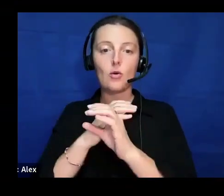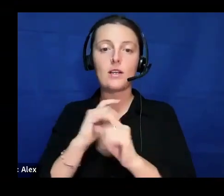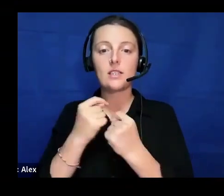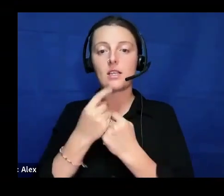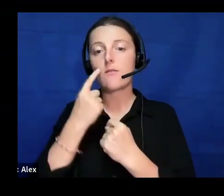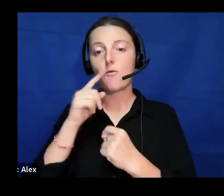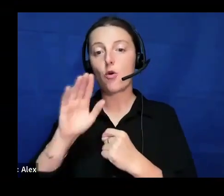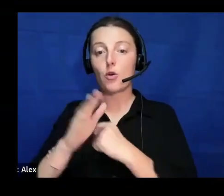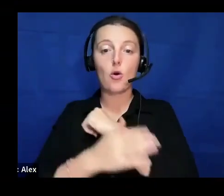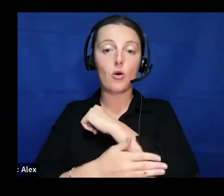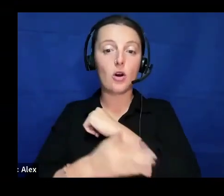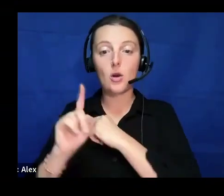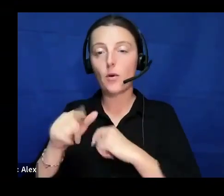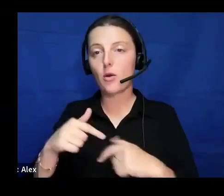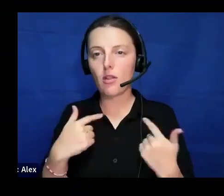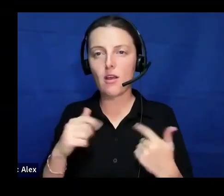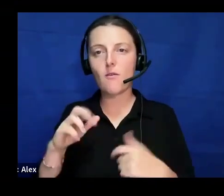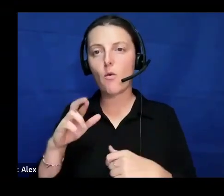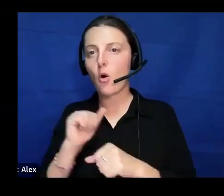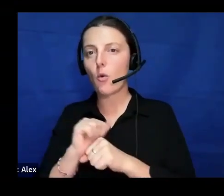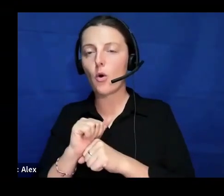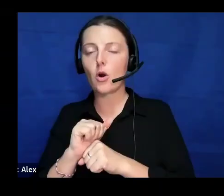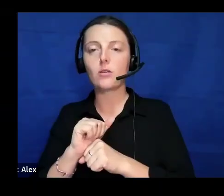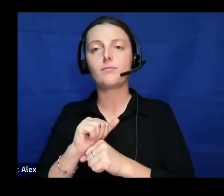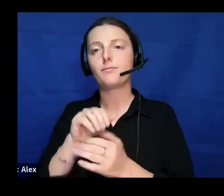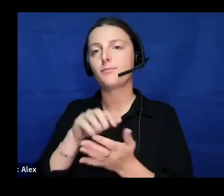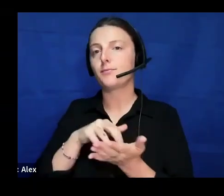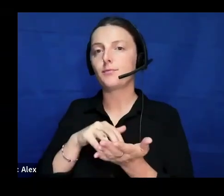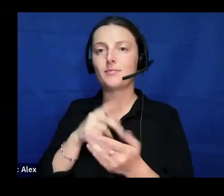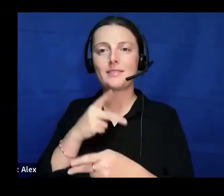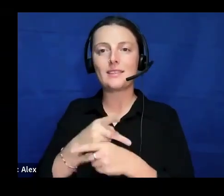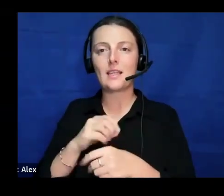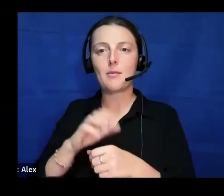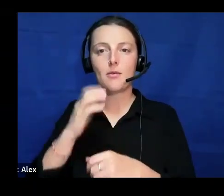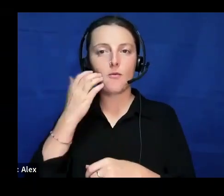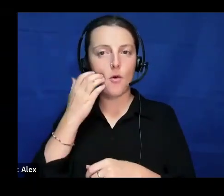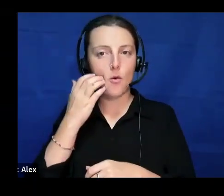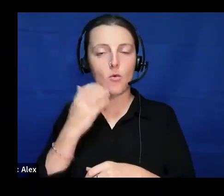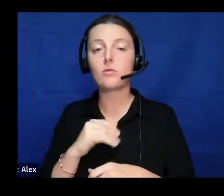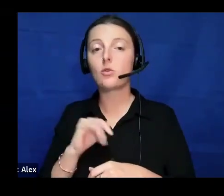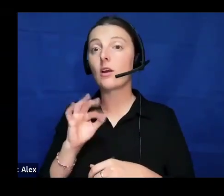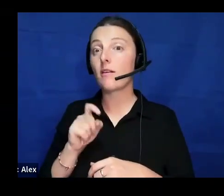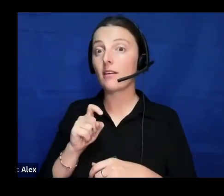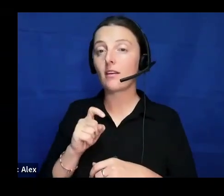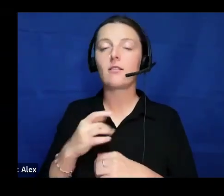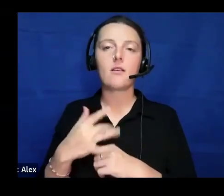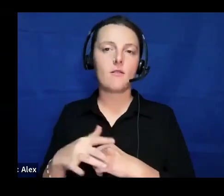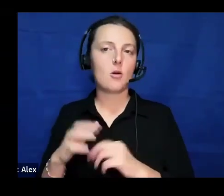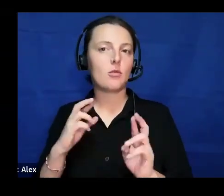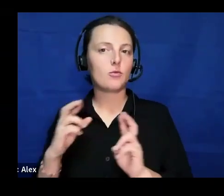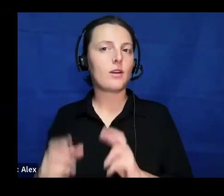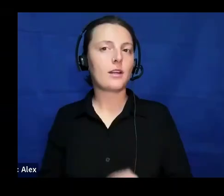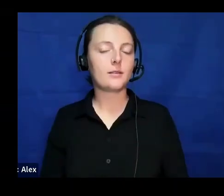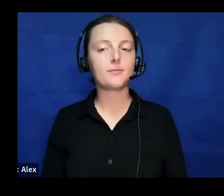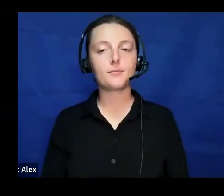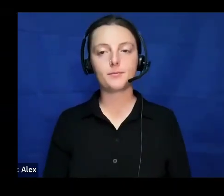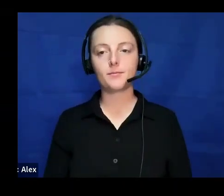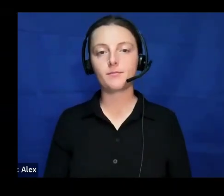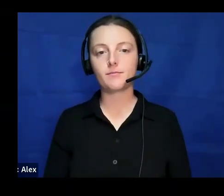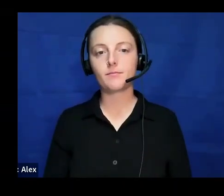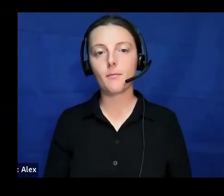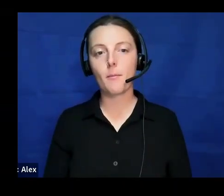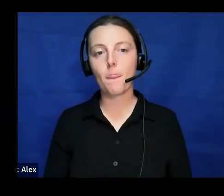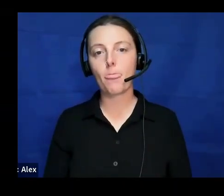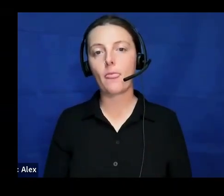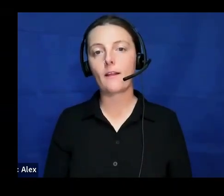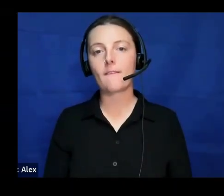your phone. Just in case you ever need it, you have it available. So unfortunately, there's not one universal number.